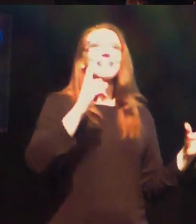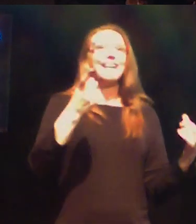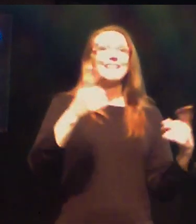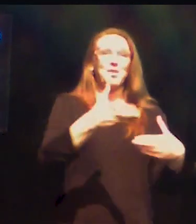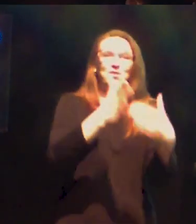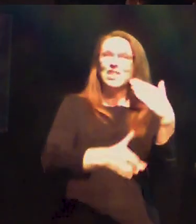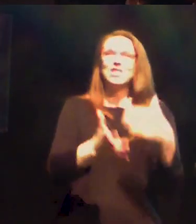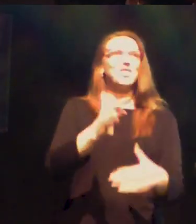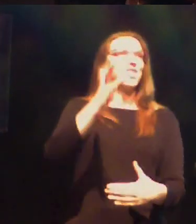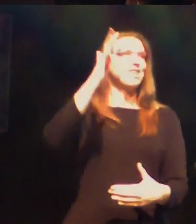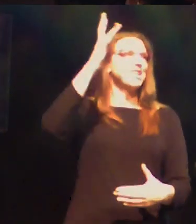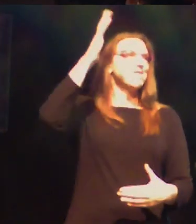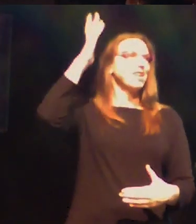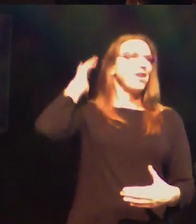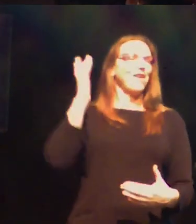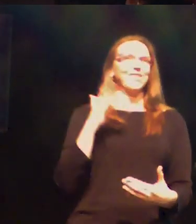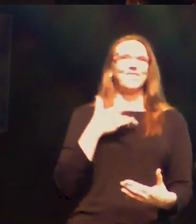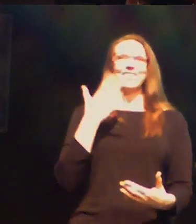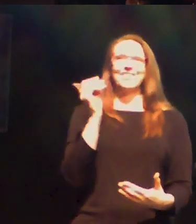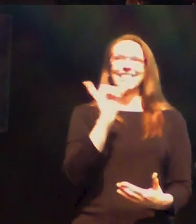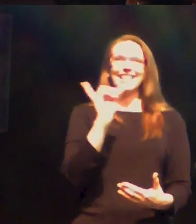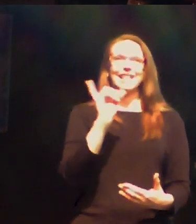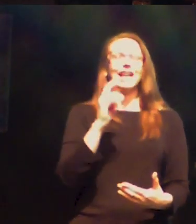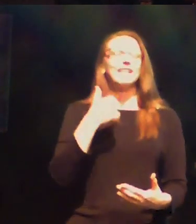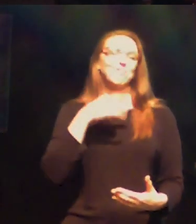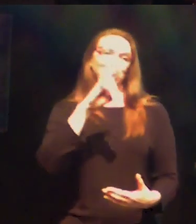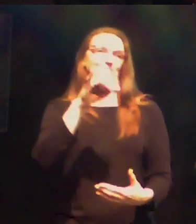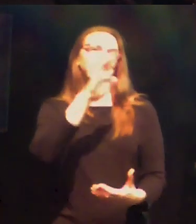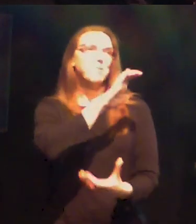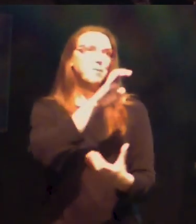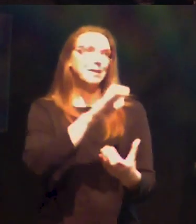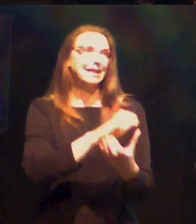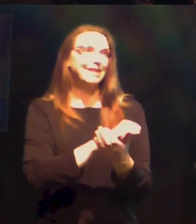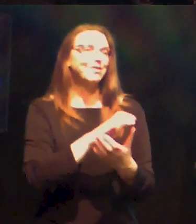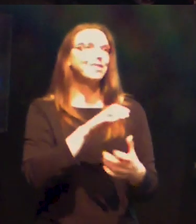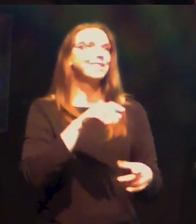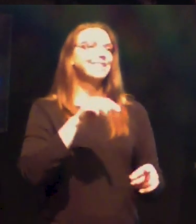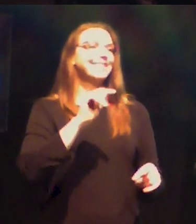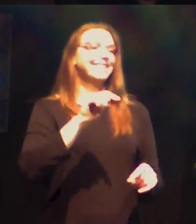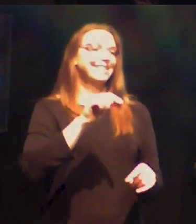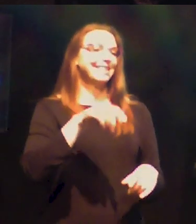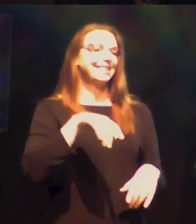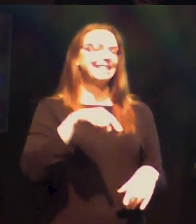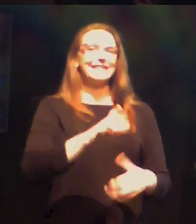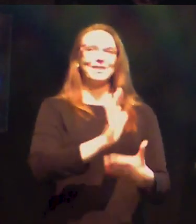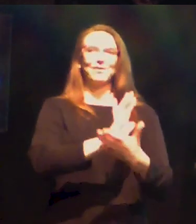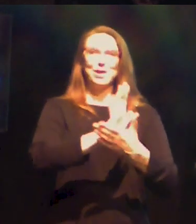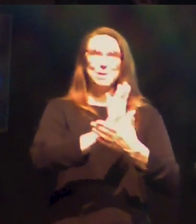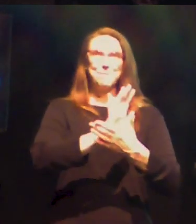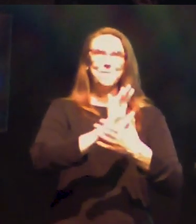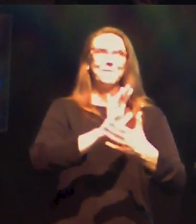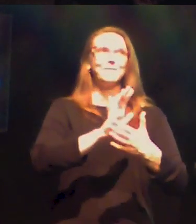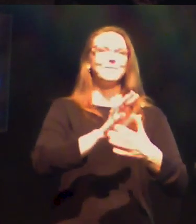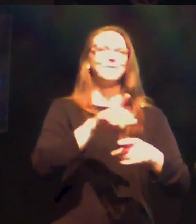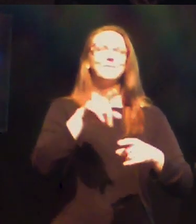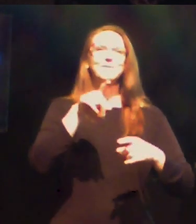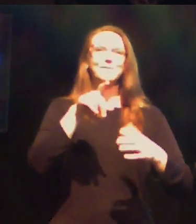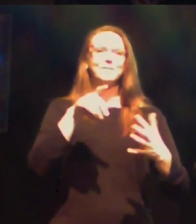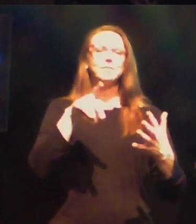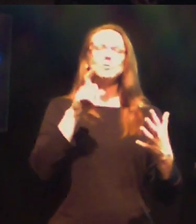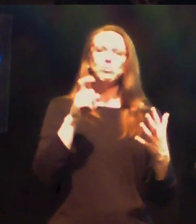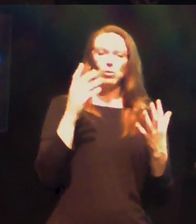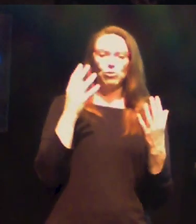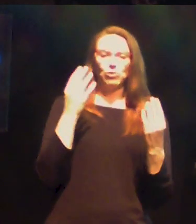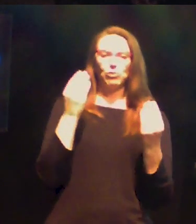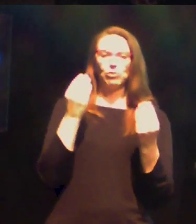ago. And I feel like, you know, I do believe that this film was supposed to